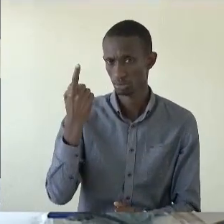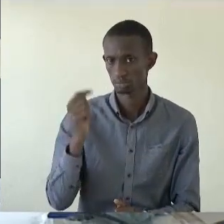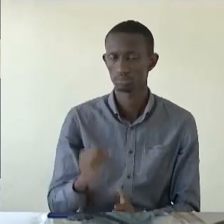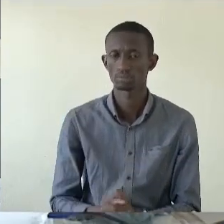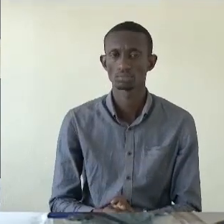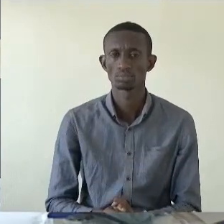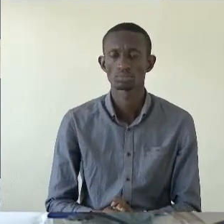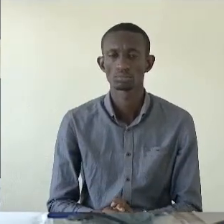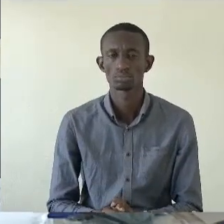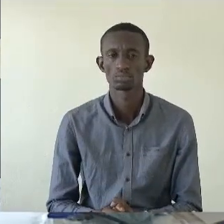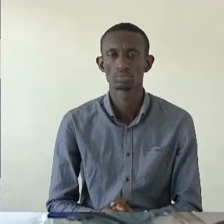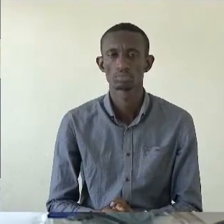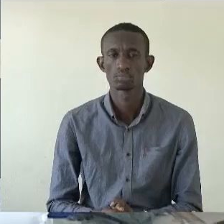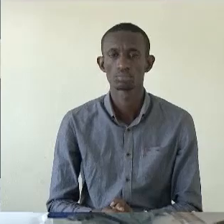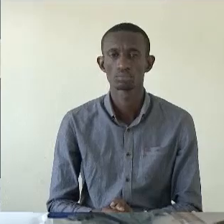have